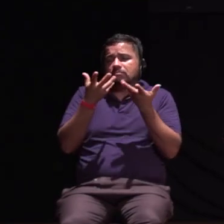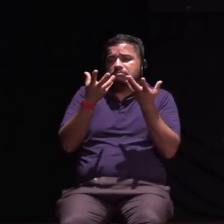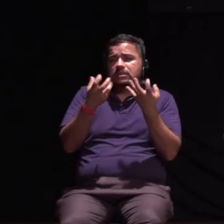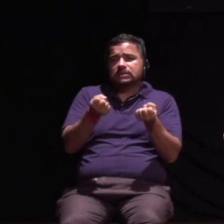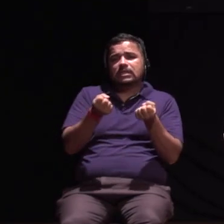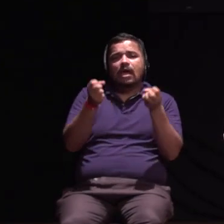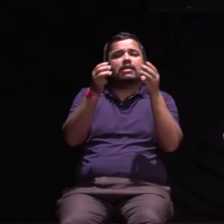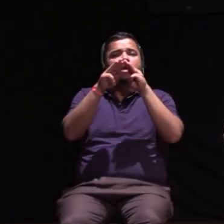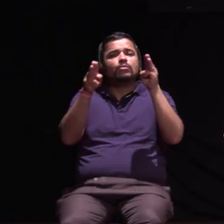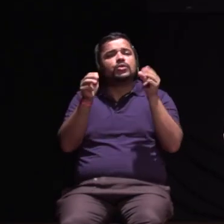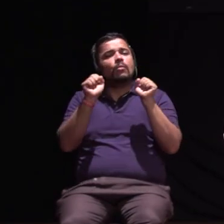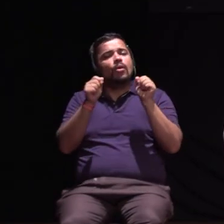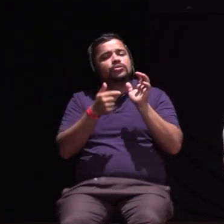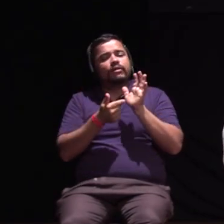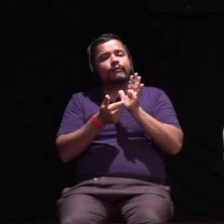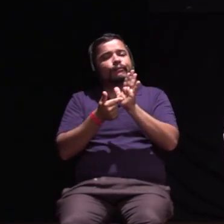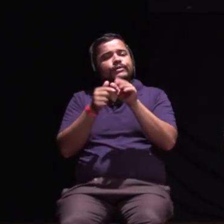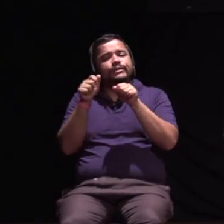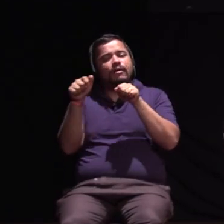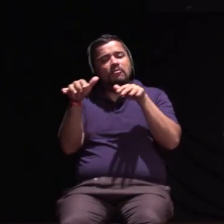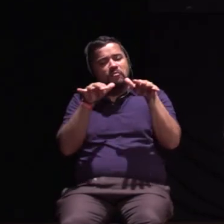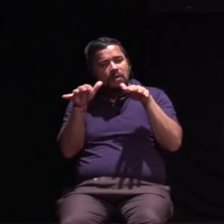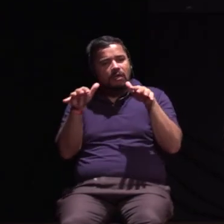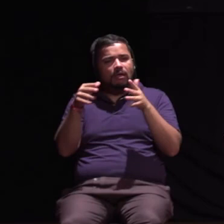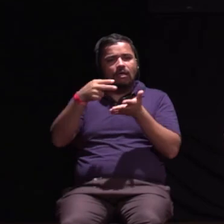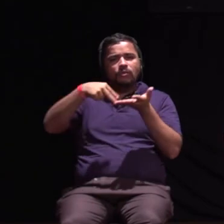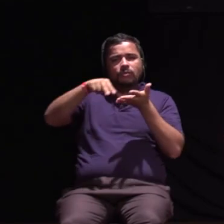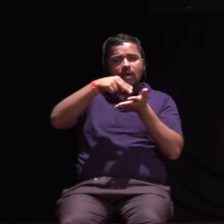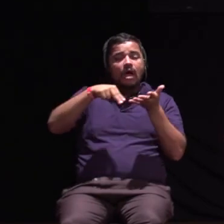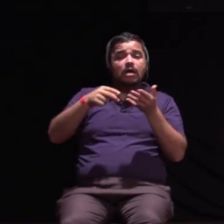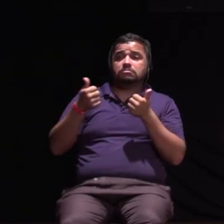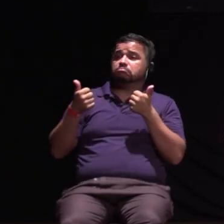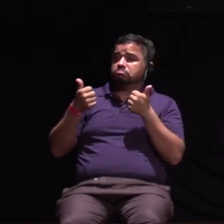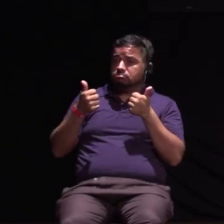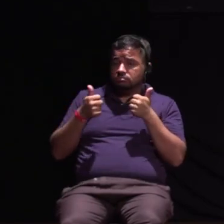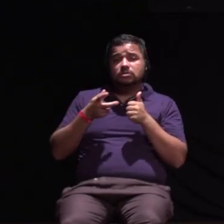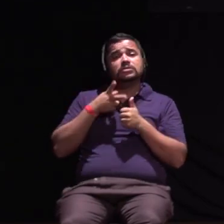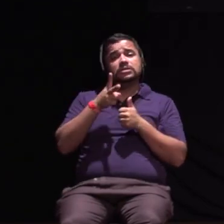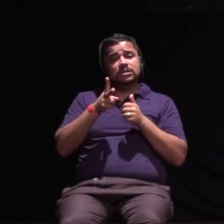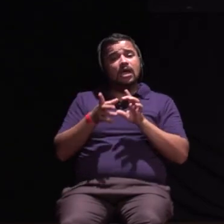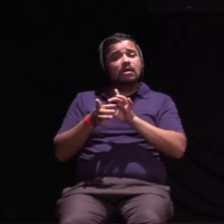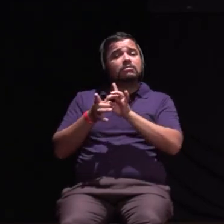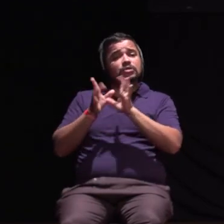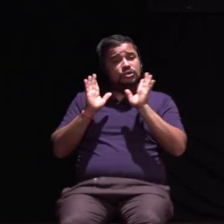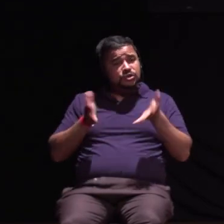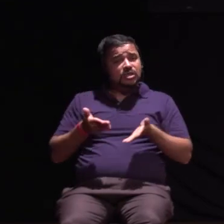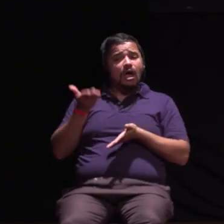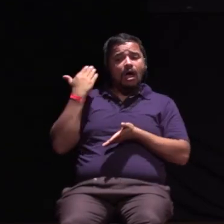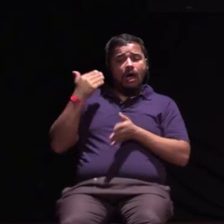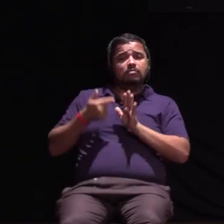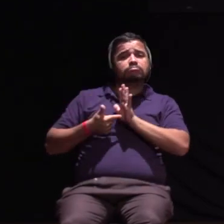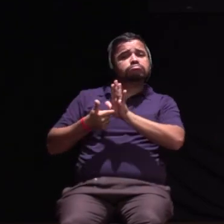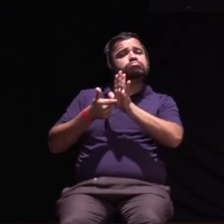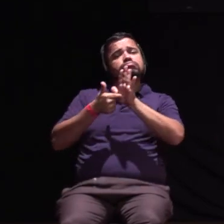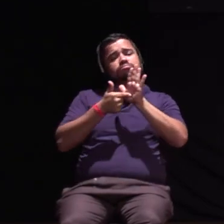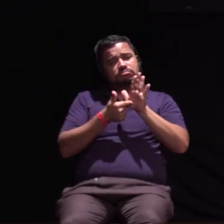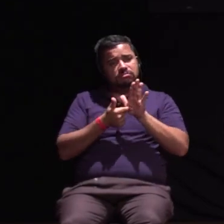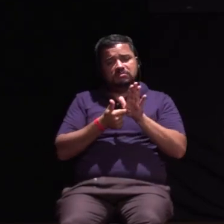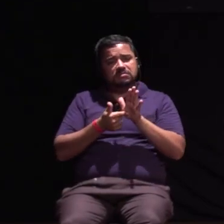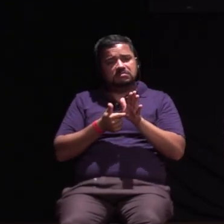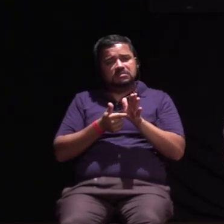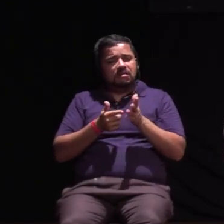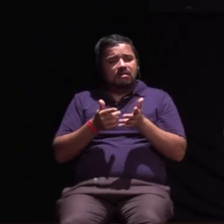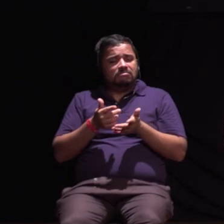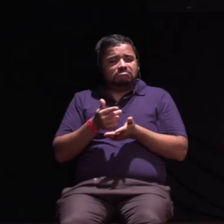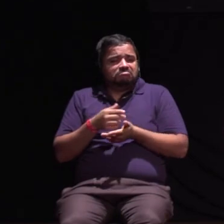been welcomed in the institution, as much as it is the number of footsteps walking in that